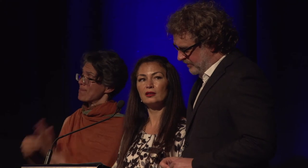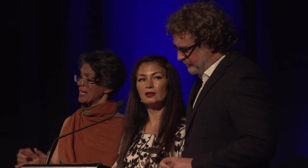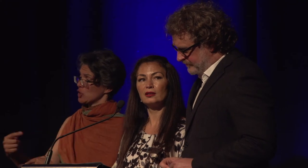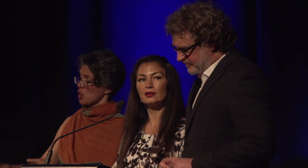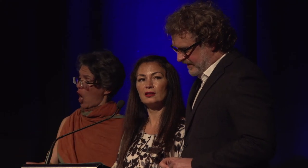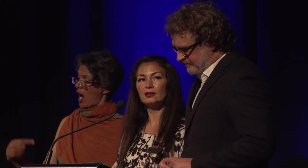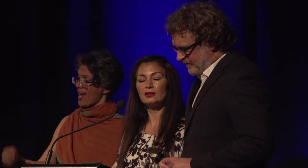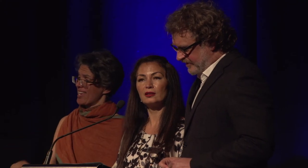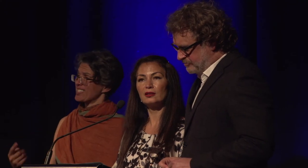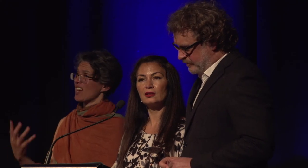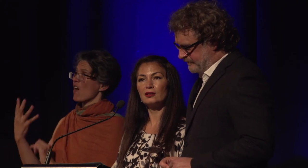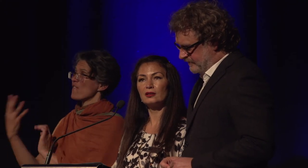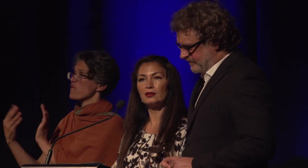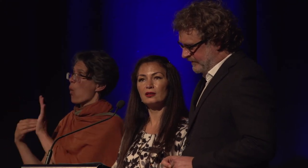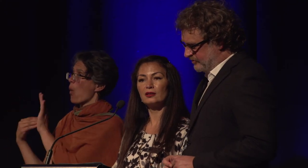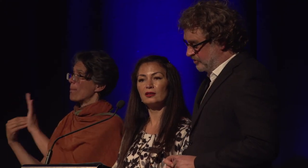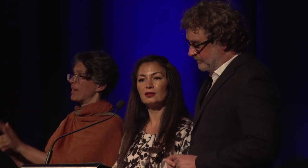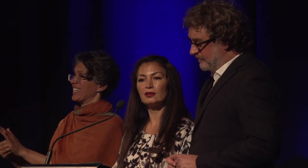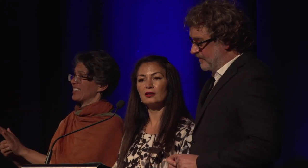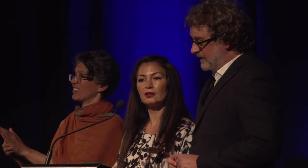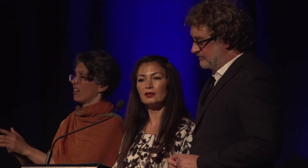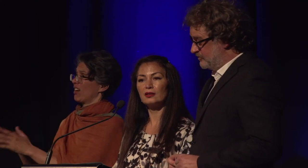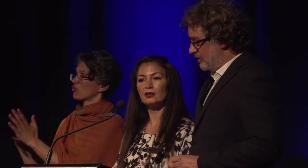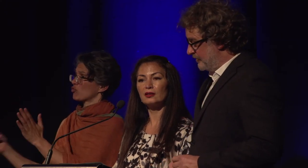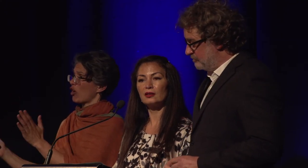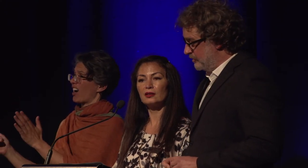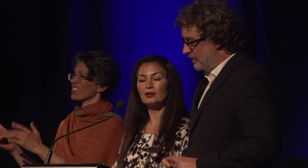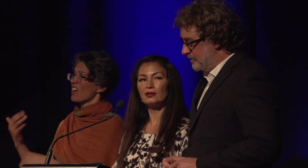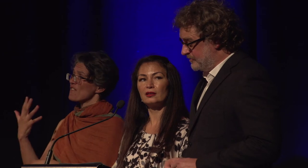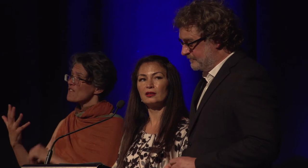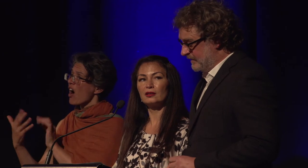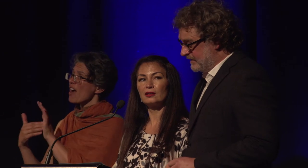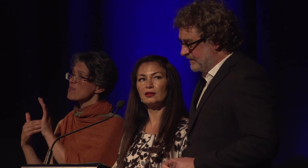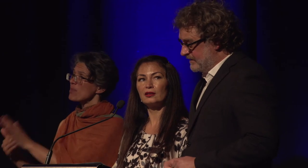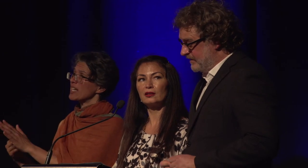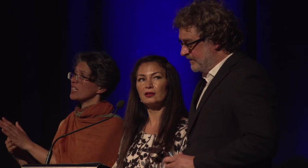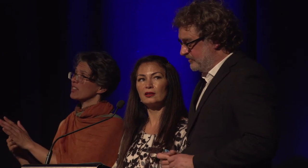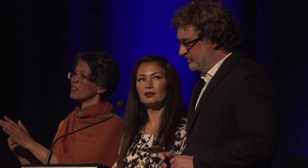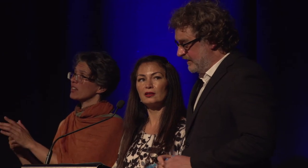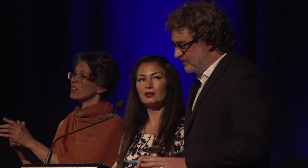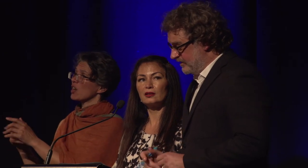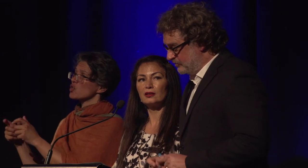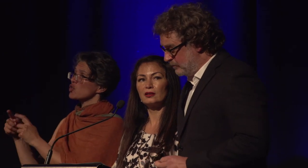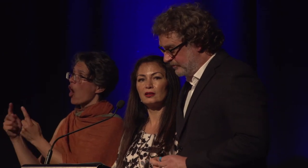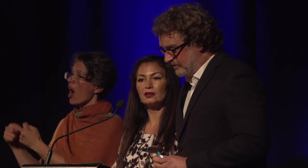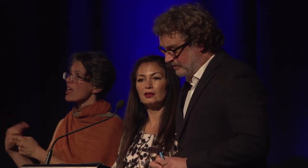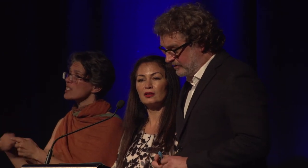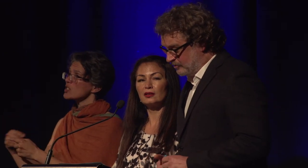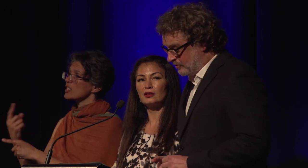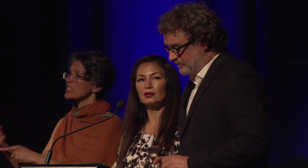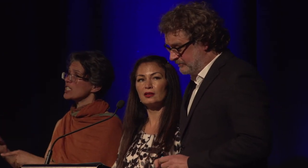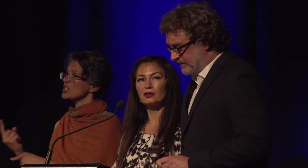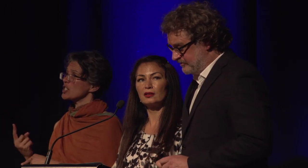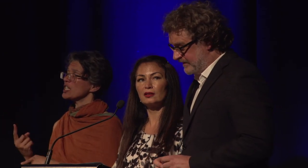24 truck movements a day, 5 days per week for 50 weeks, assuming 500 tyres per load. And then he said, and yes, we want the rail line